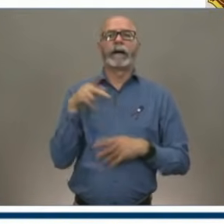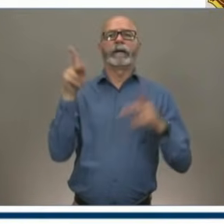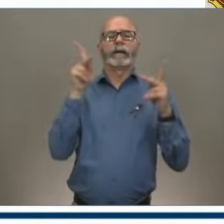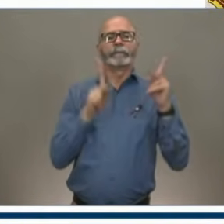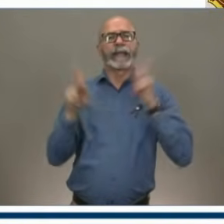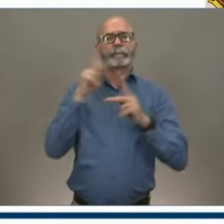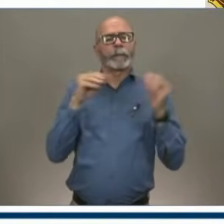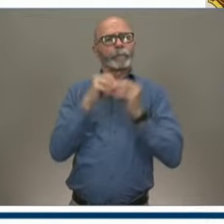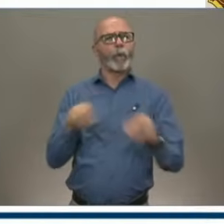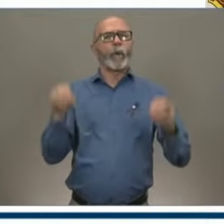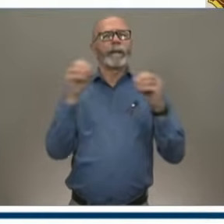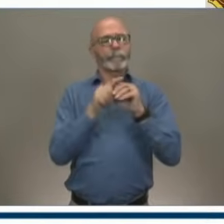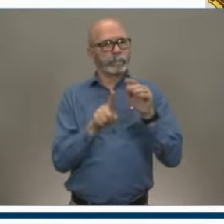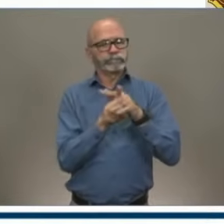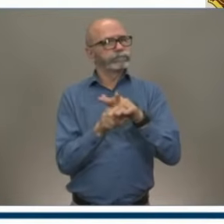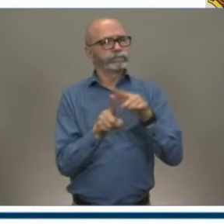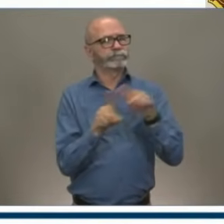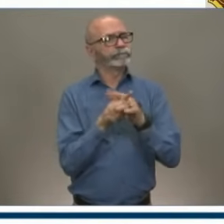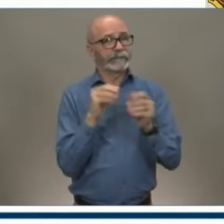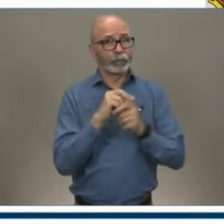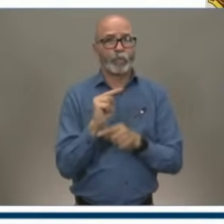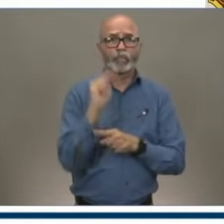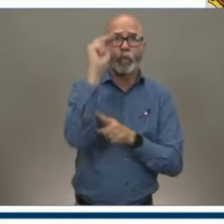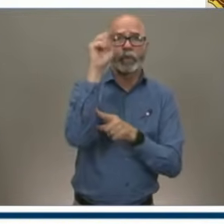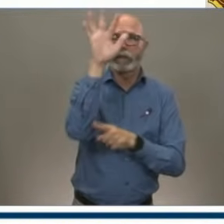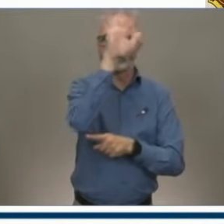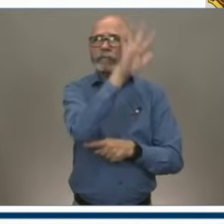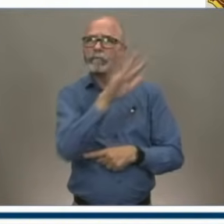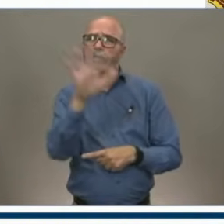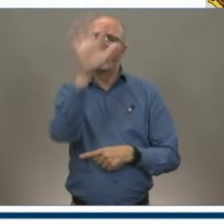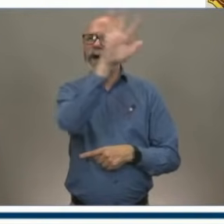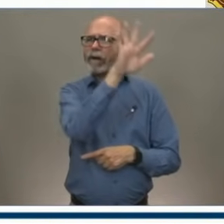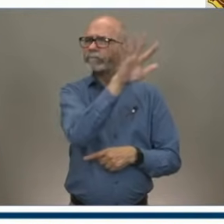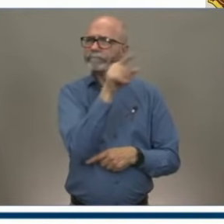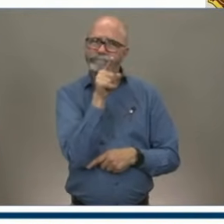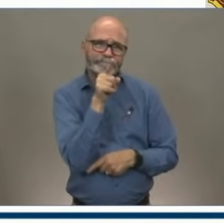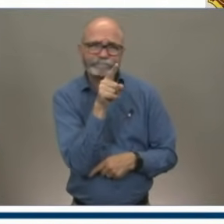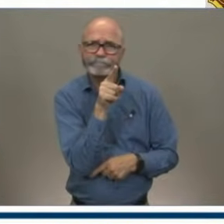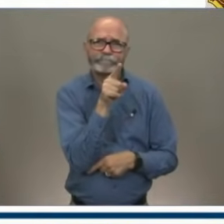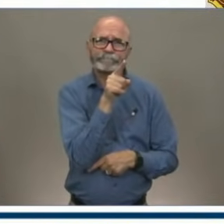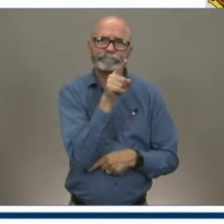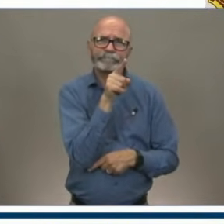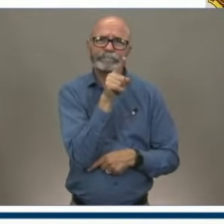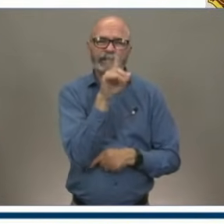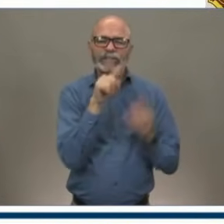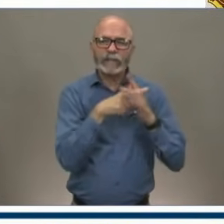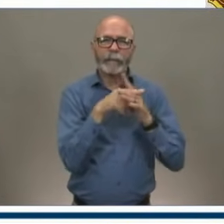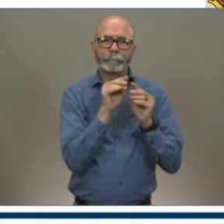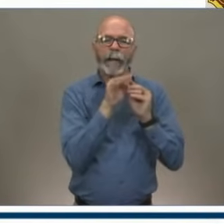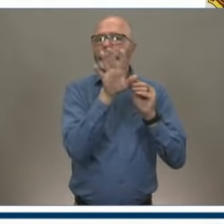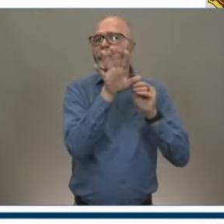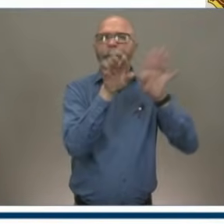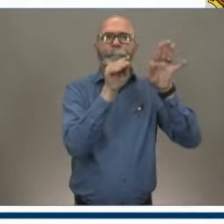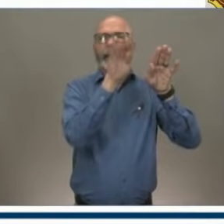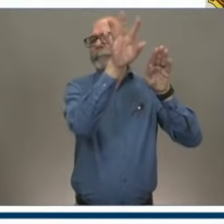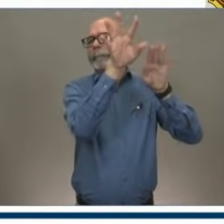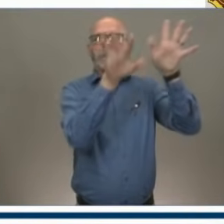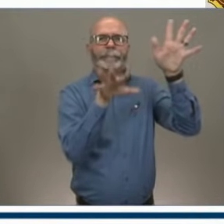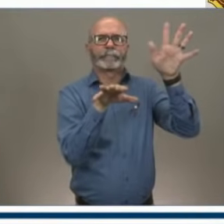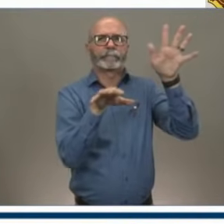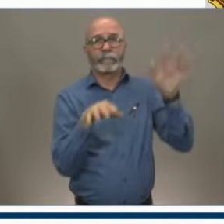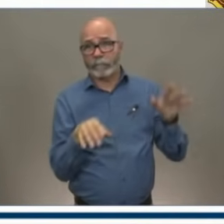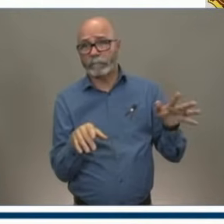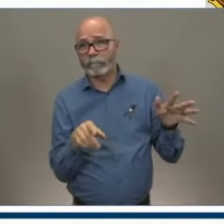more possible exposure to the virus as well in that region. I just want to hear you. Are you